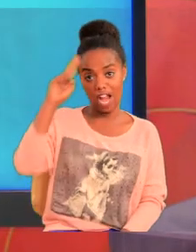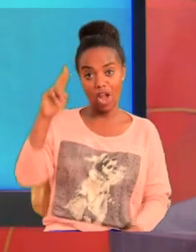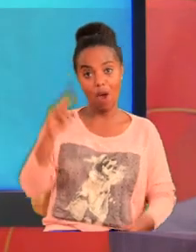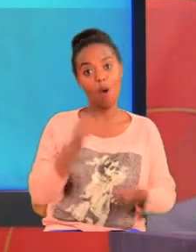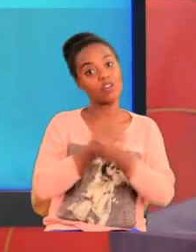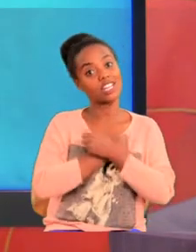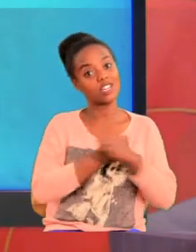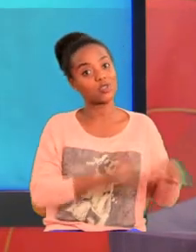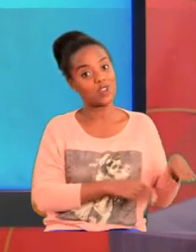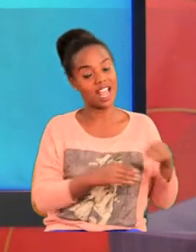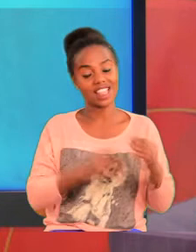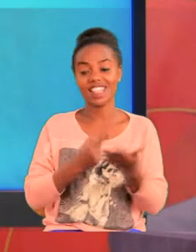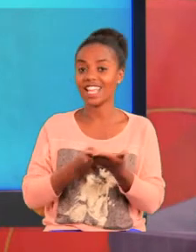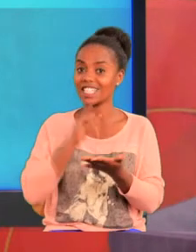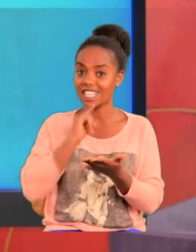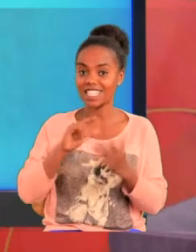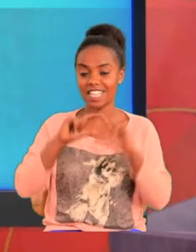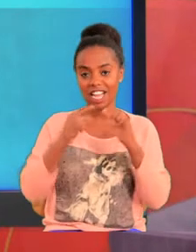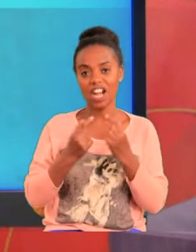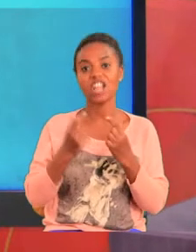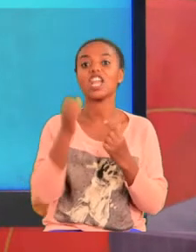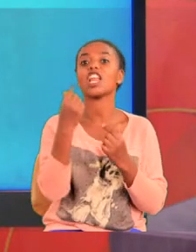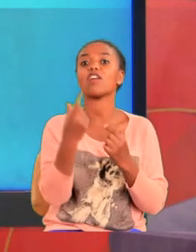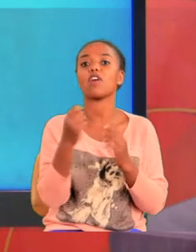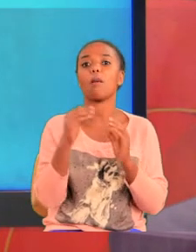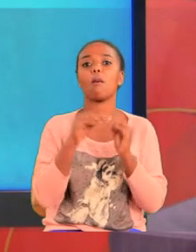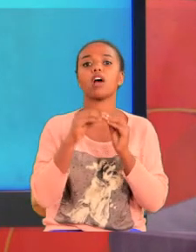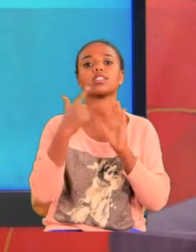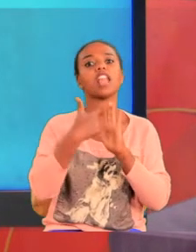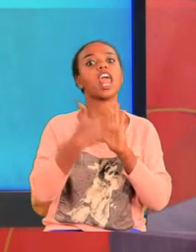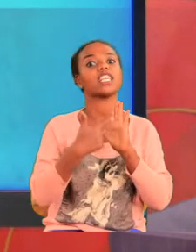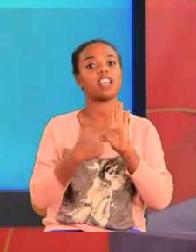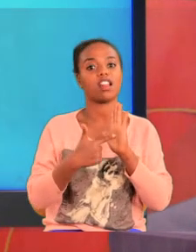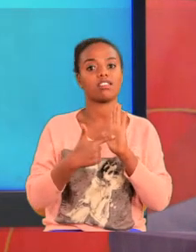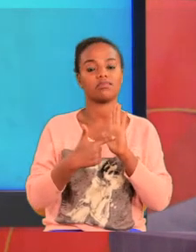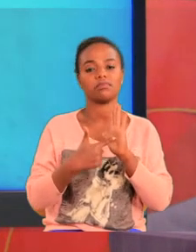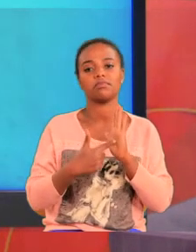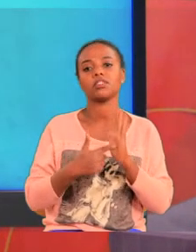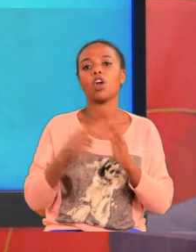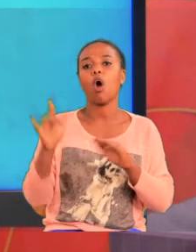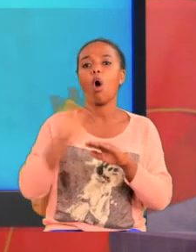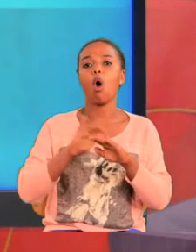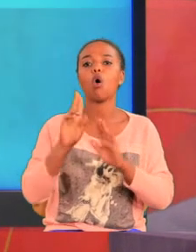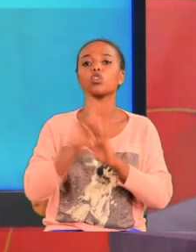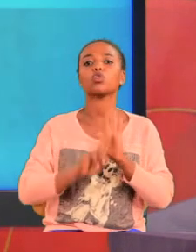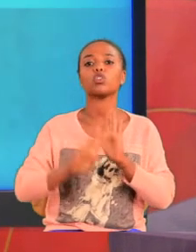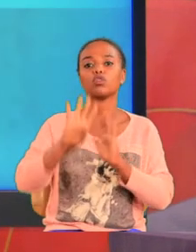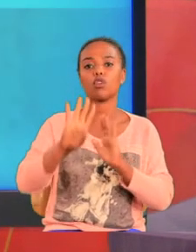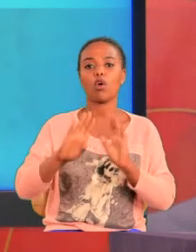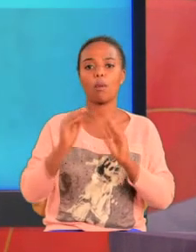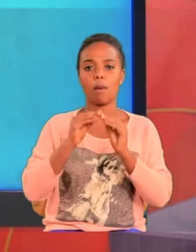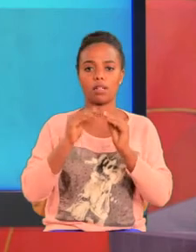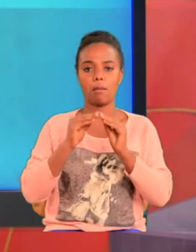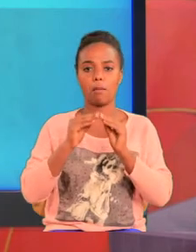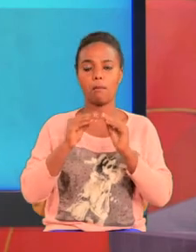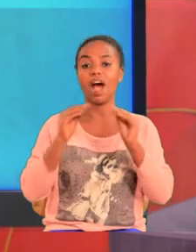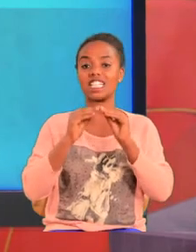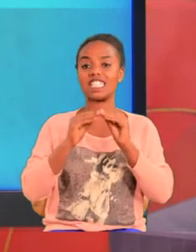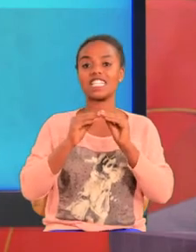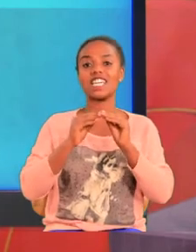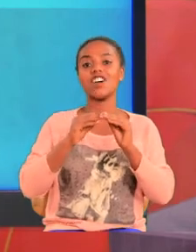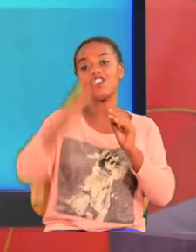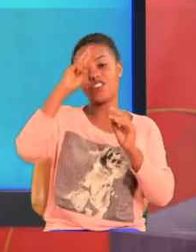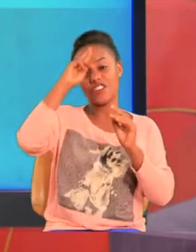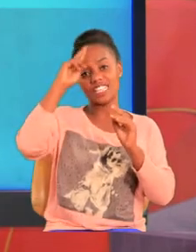Hello dear students, this is grade 11 mathematics lesson on unit 4, mathematical reasoning. Today,